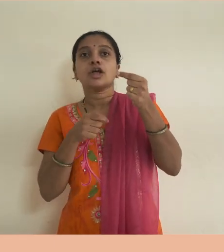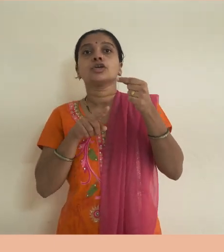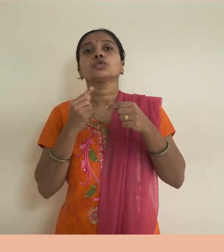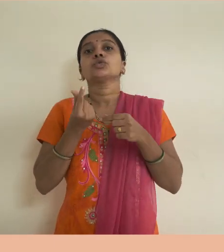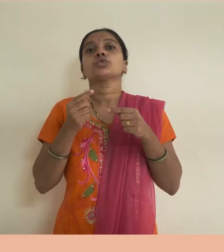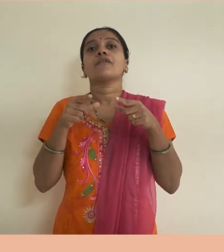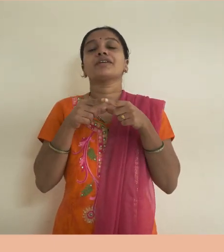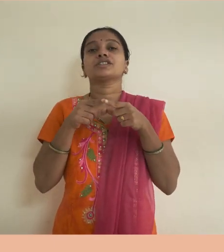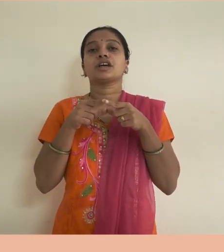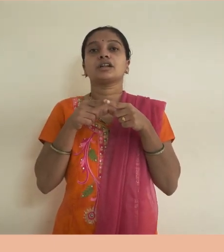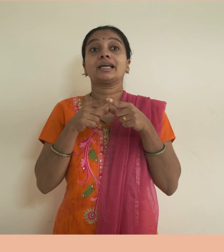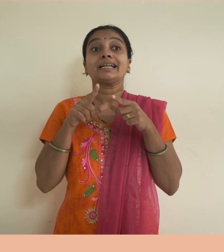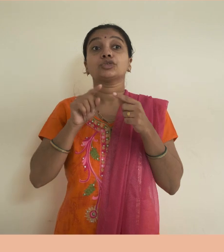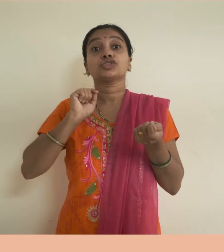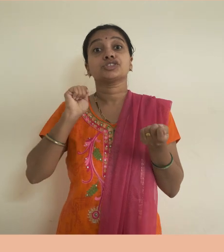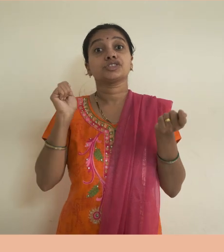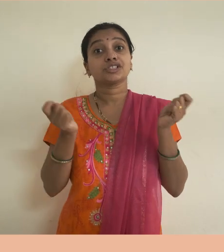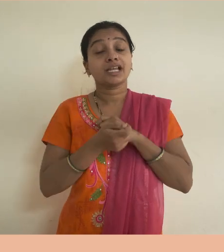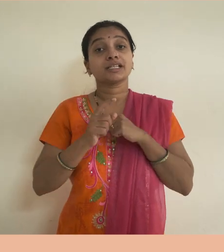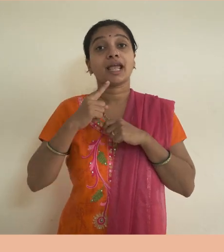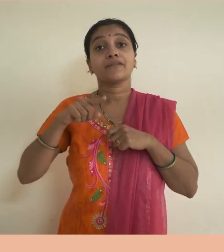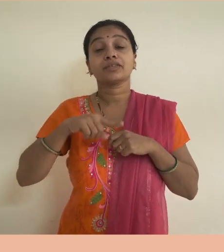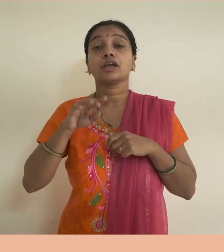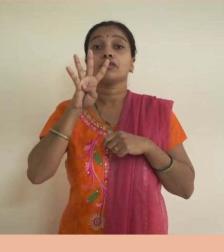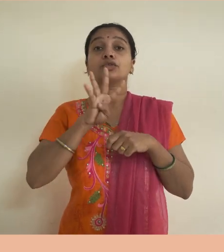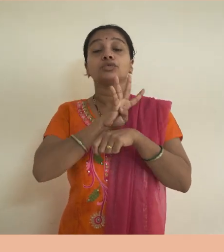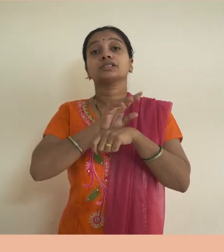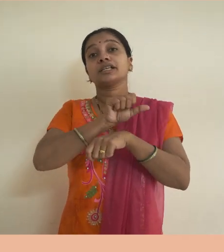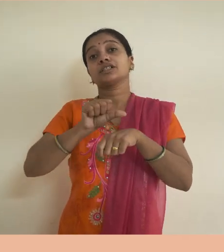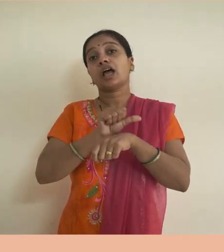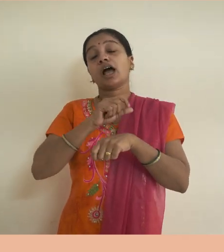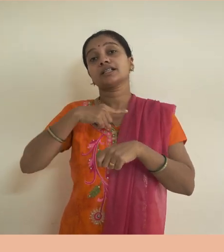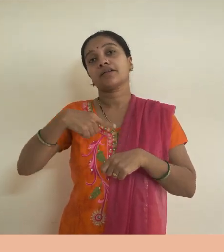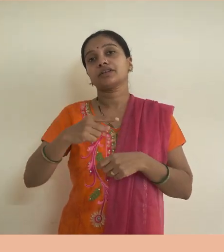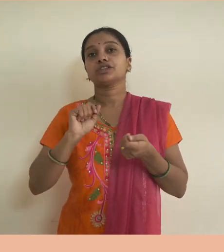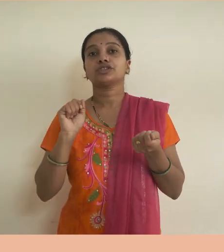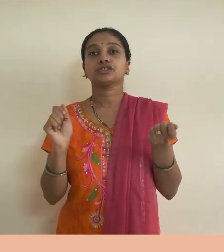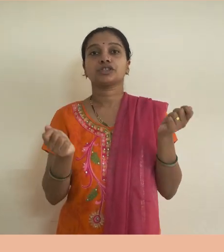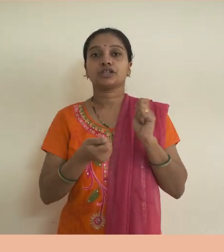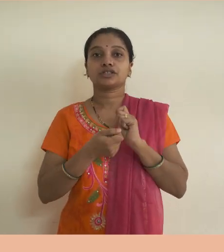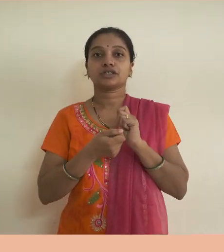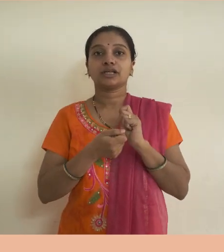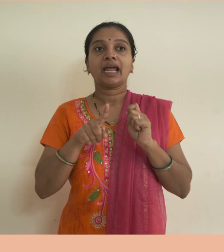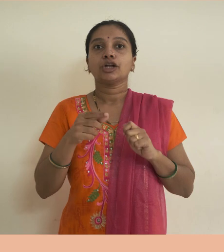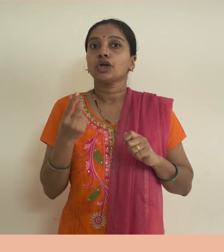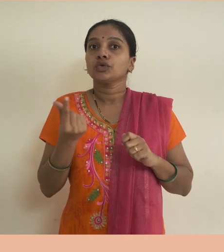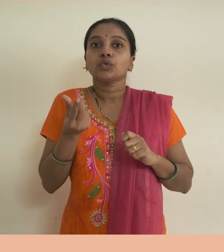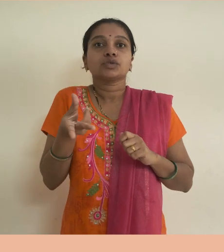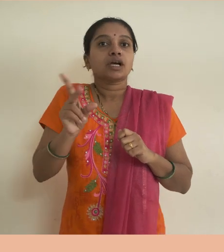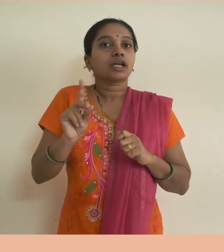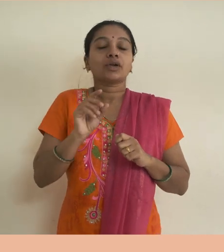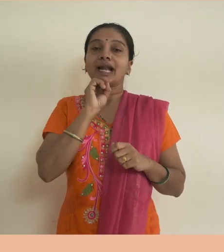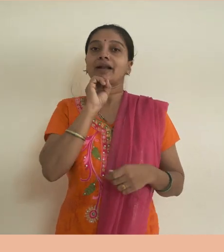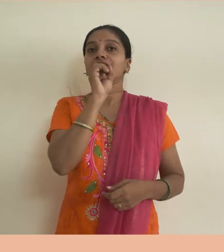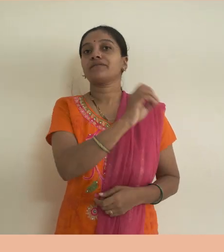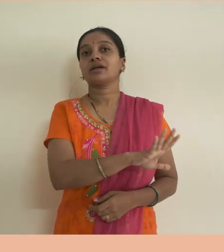out of the vagina. Tampons should be changed every 4 to 6 hours in order to avoid dryness